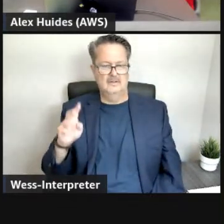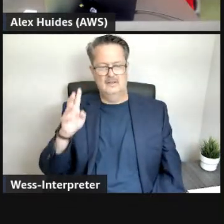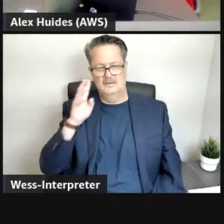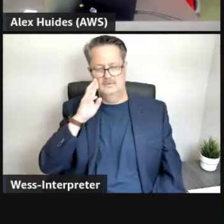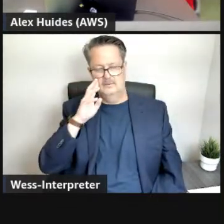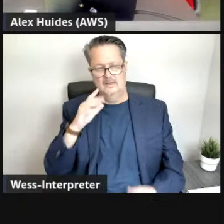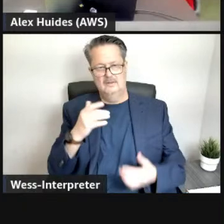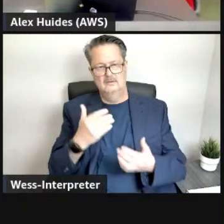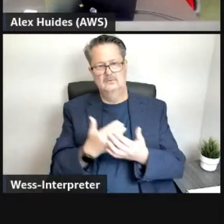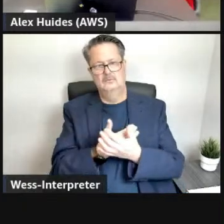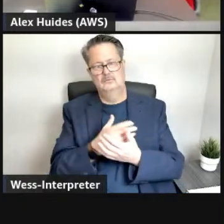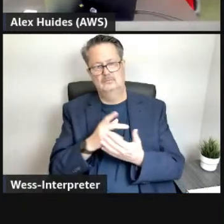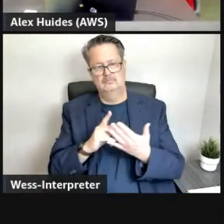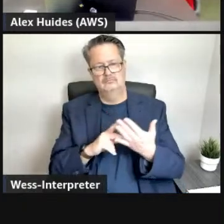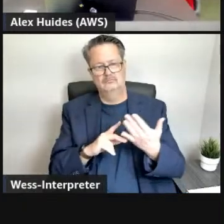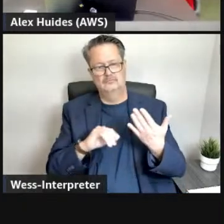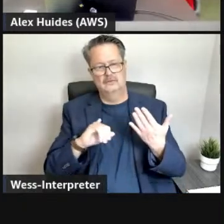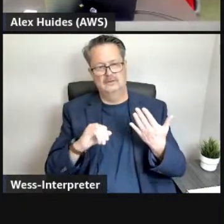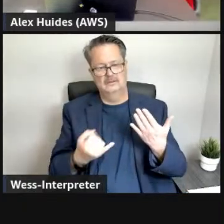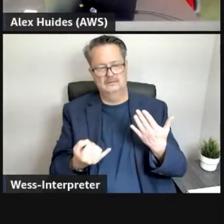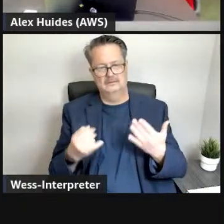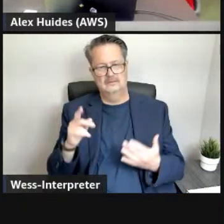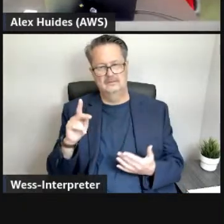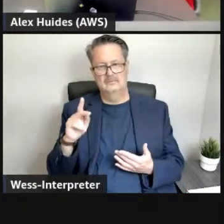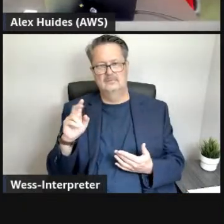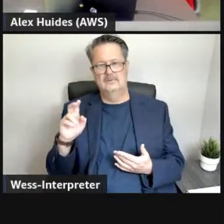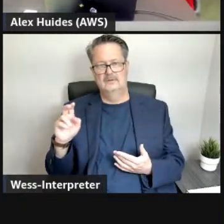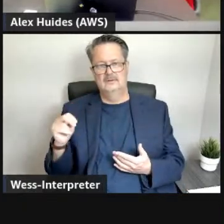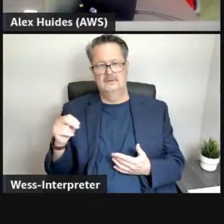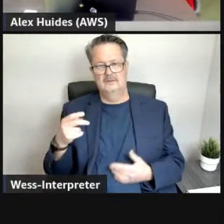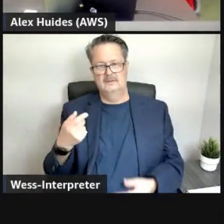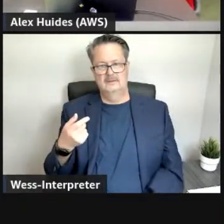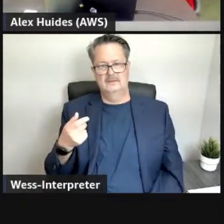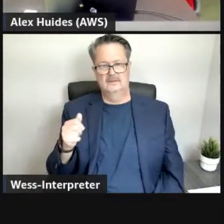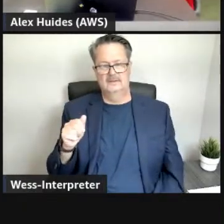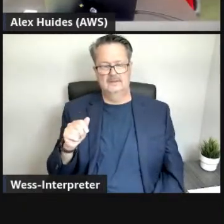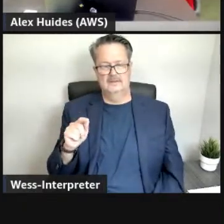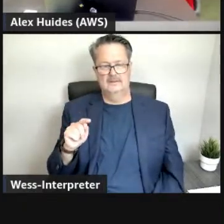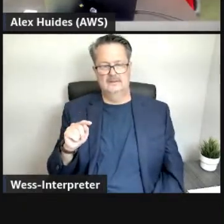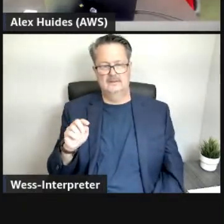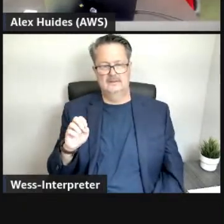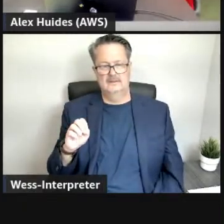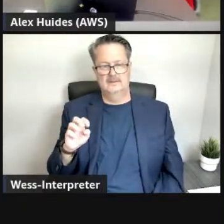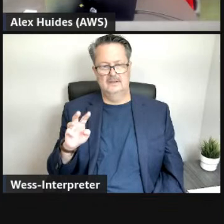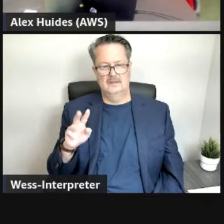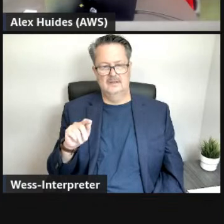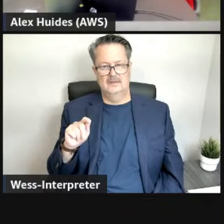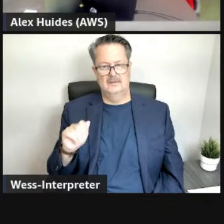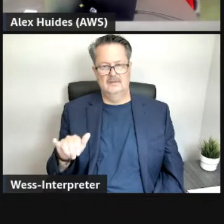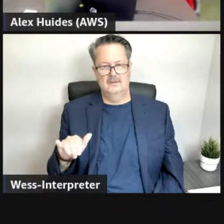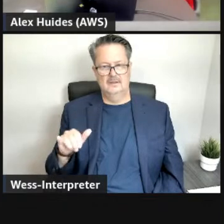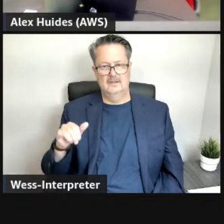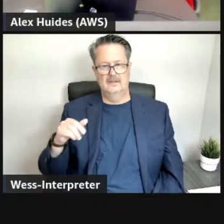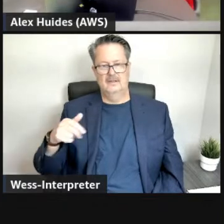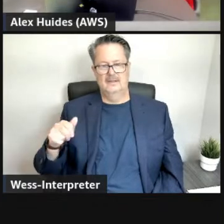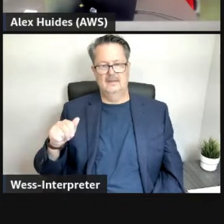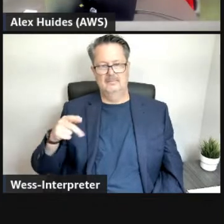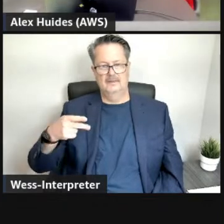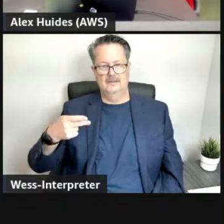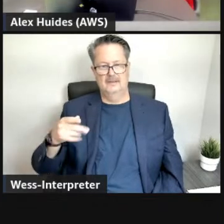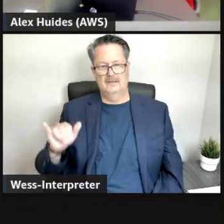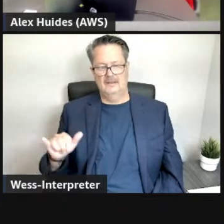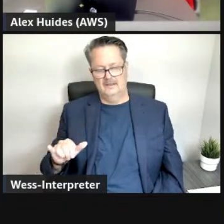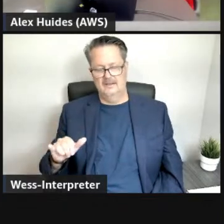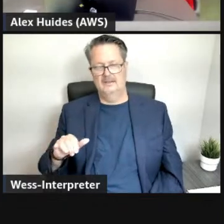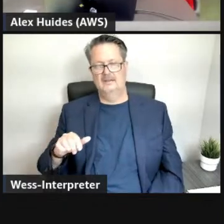which is the Kubernetes Gateway API, which aims to standardize the Kubernetes